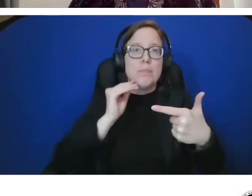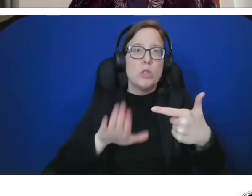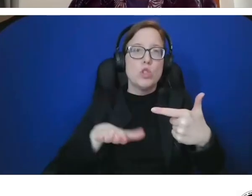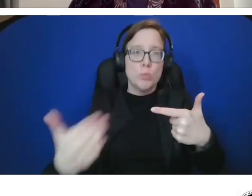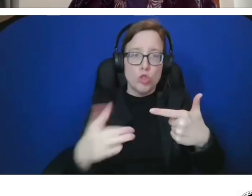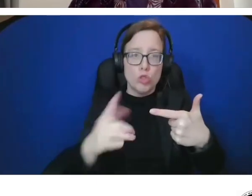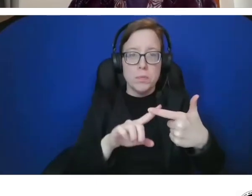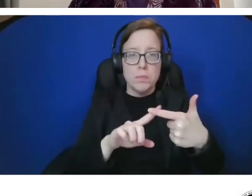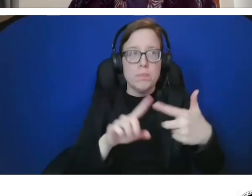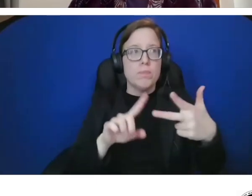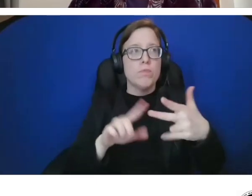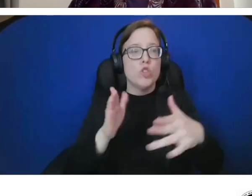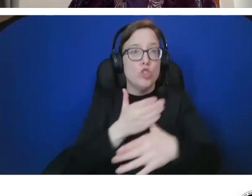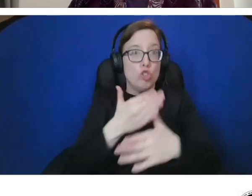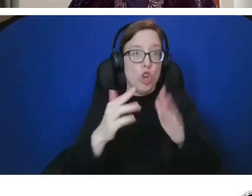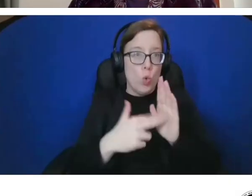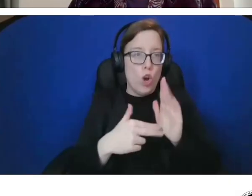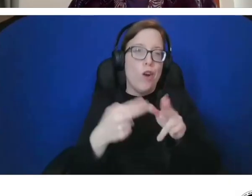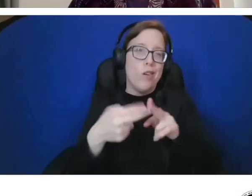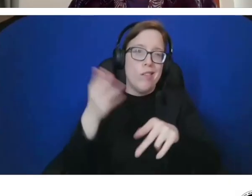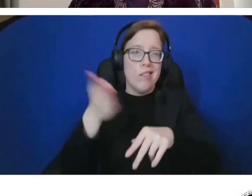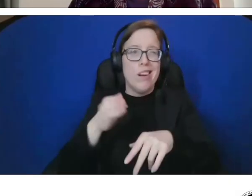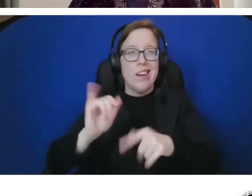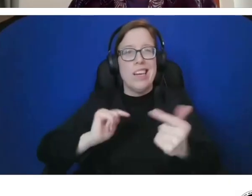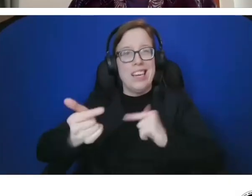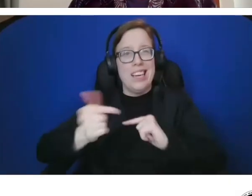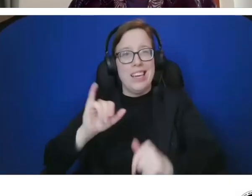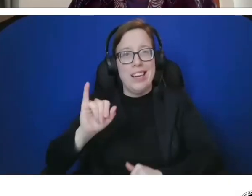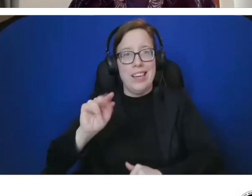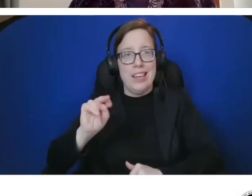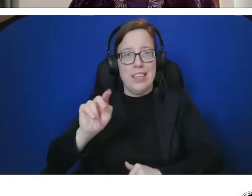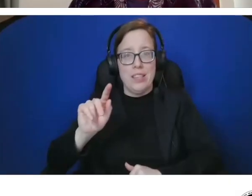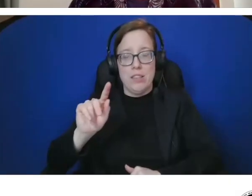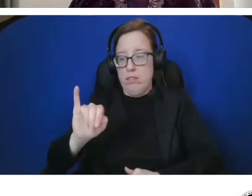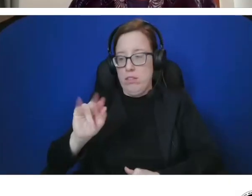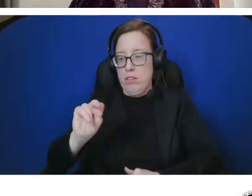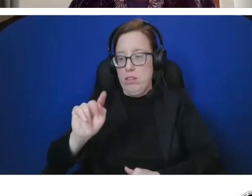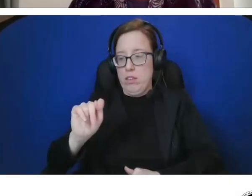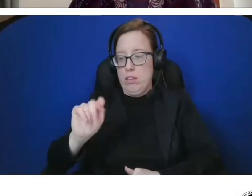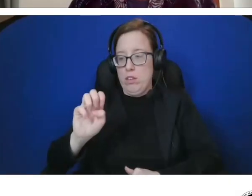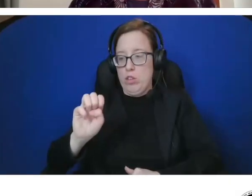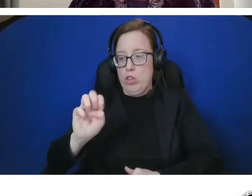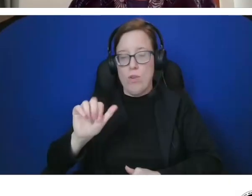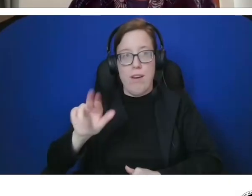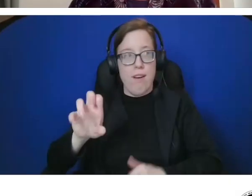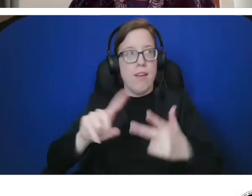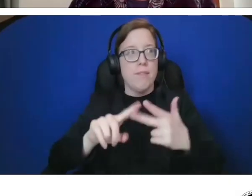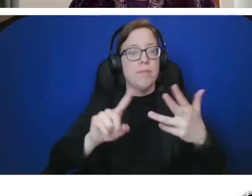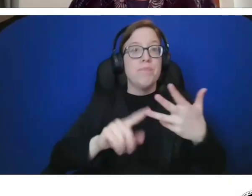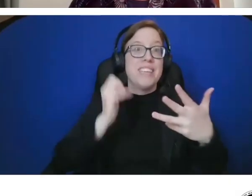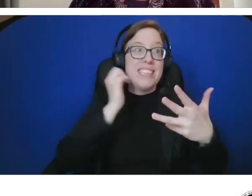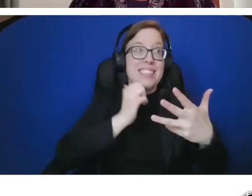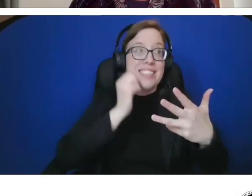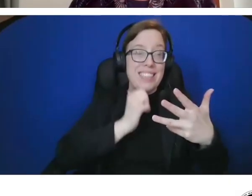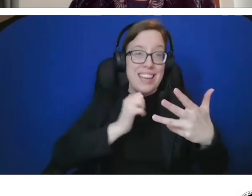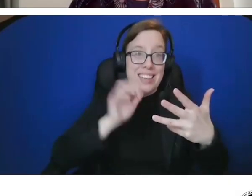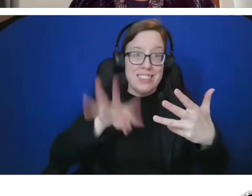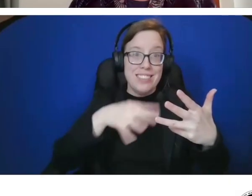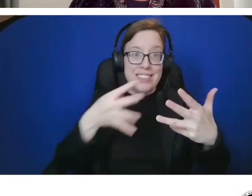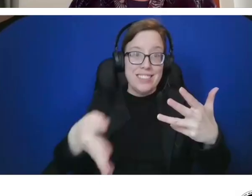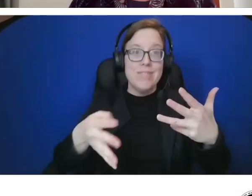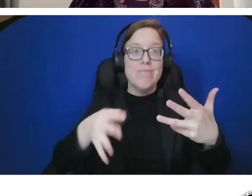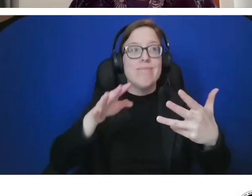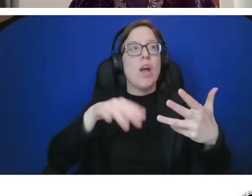experience books, shared reading, also known as interactive learning. The fourth is daily schedules, also known as